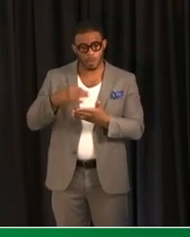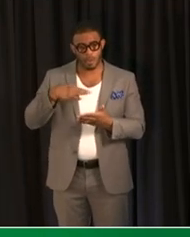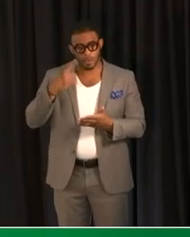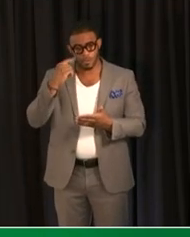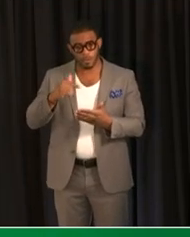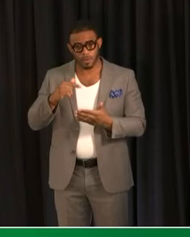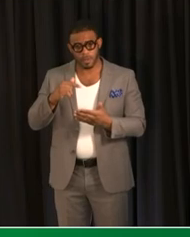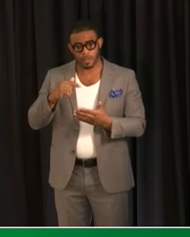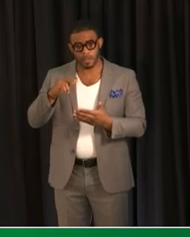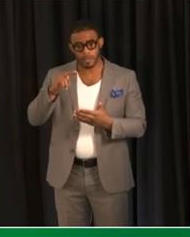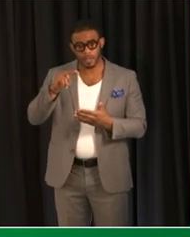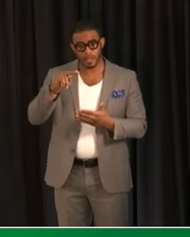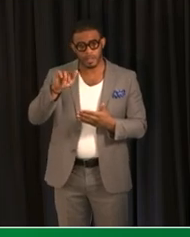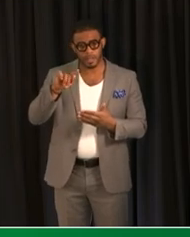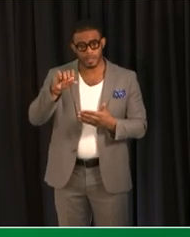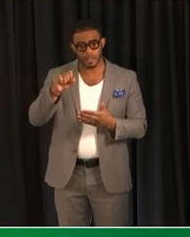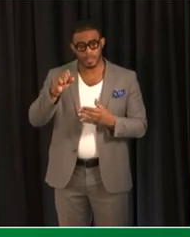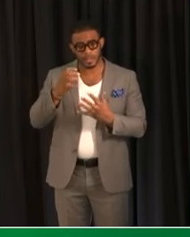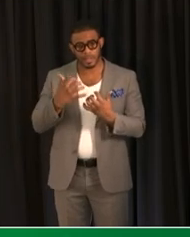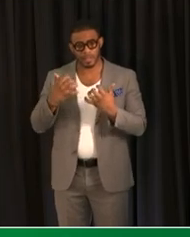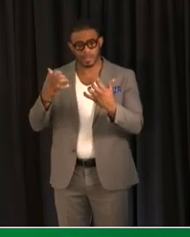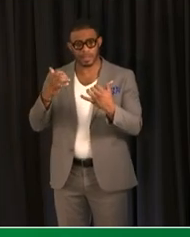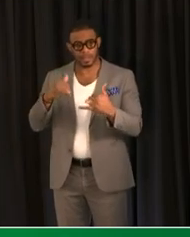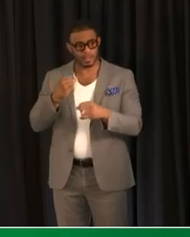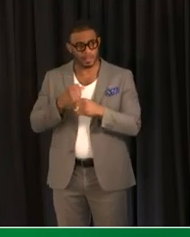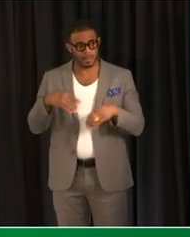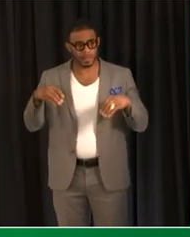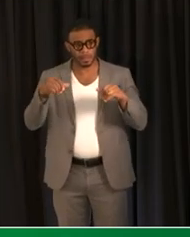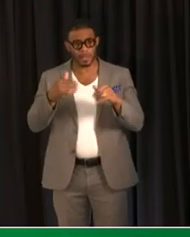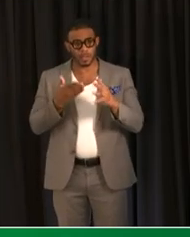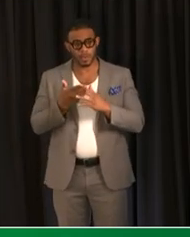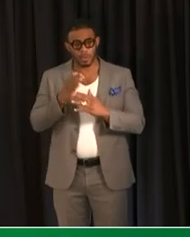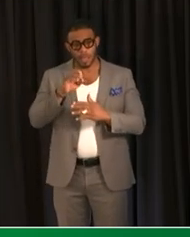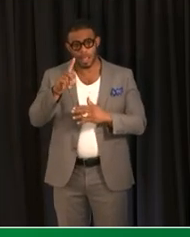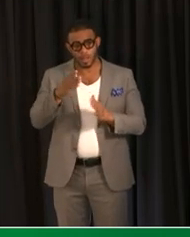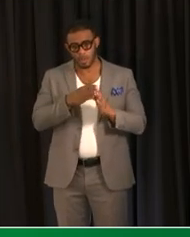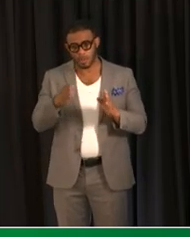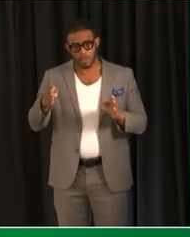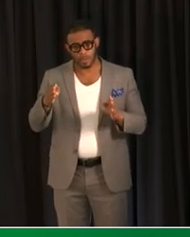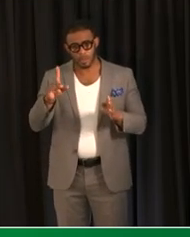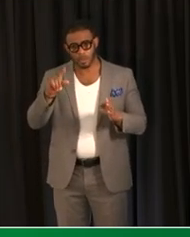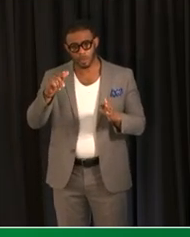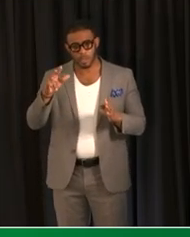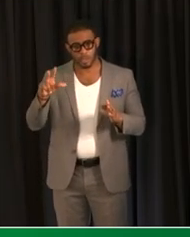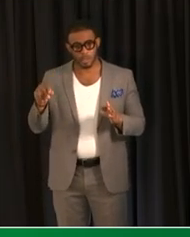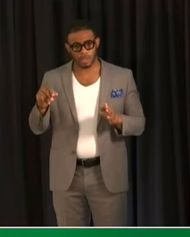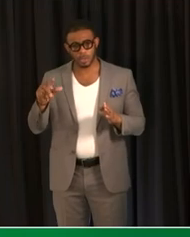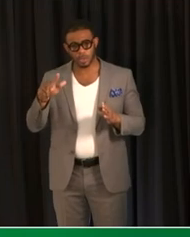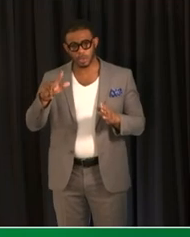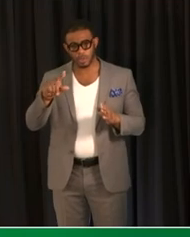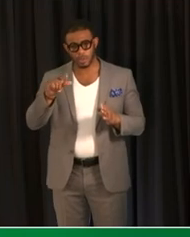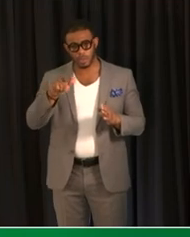their revenue for the Nat Stadium. And this fee is to be paid through October